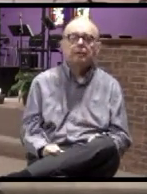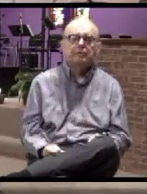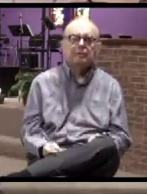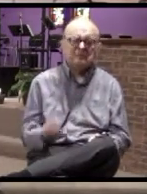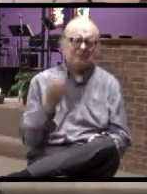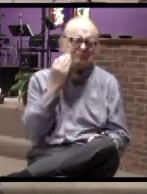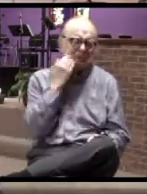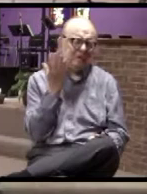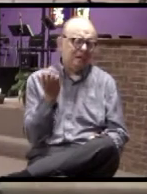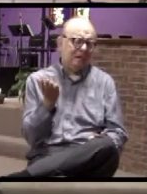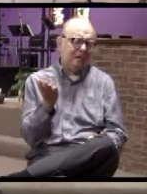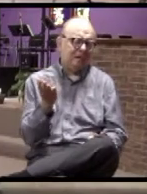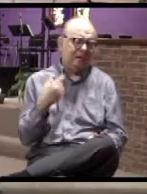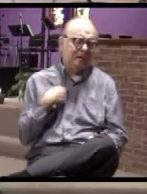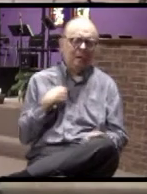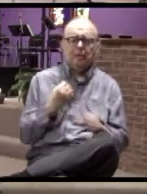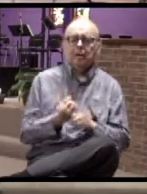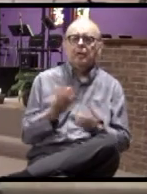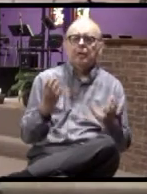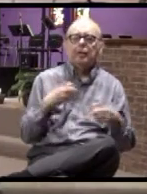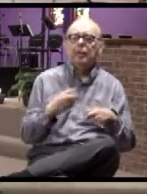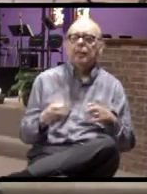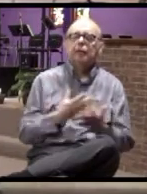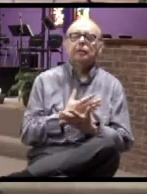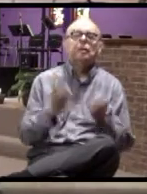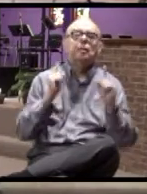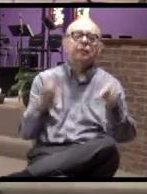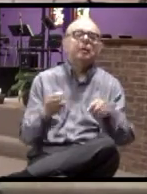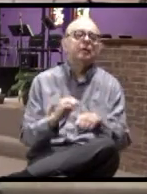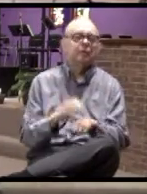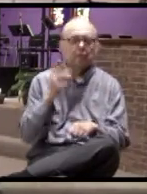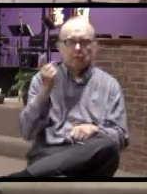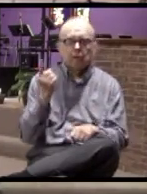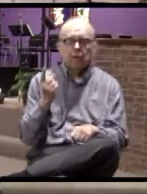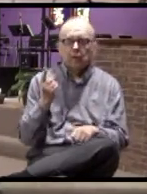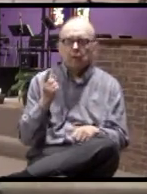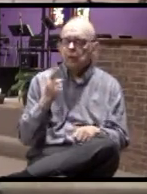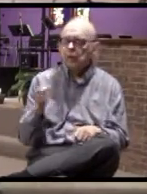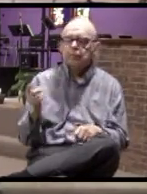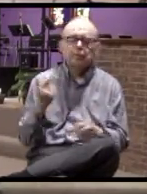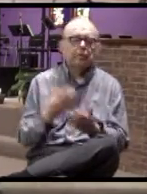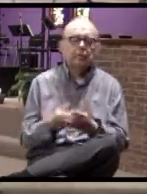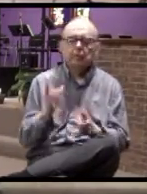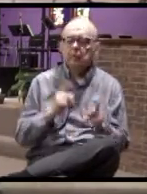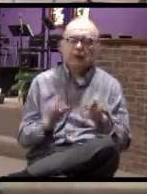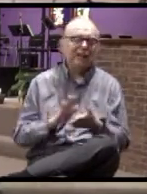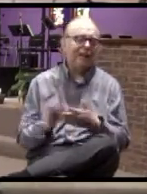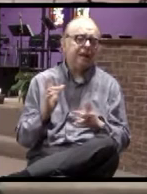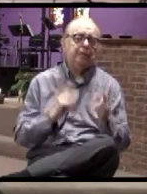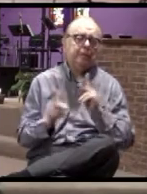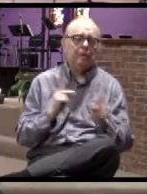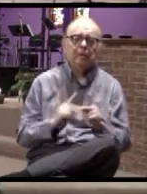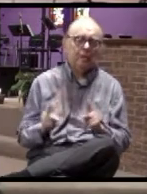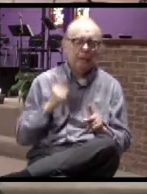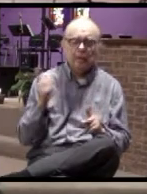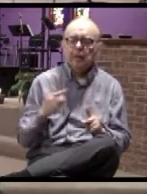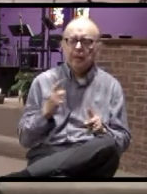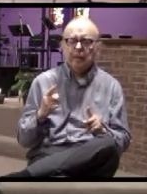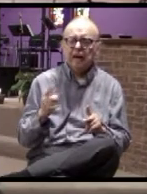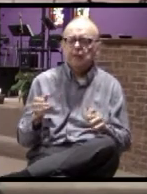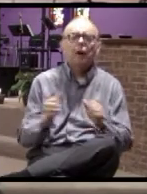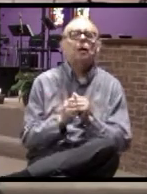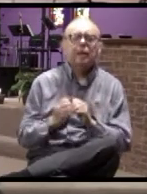know, I've got too many issues to go to church. You don't understand. Those are good people, clean people. They got it all